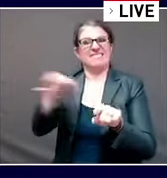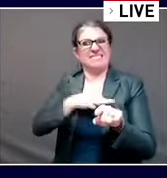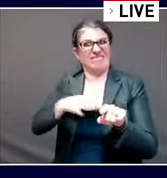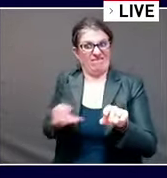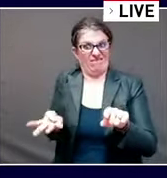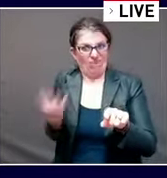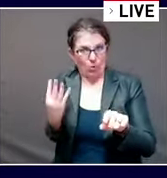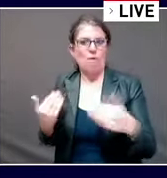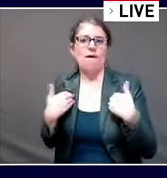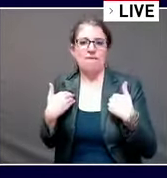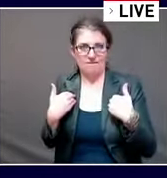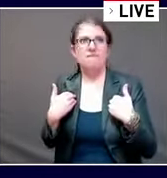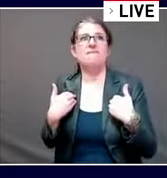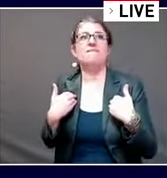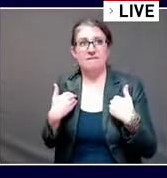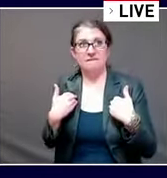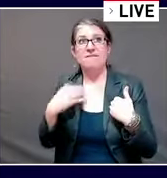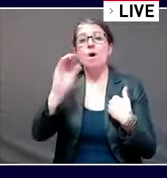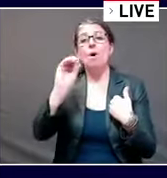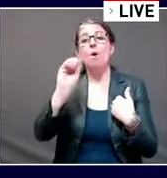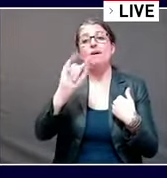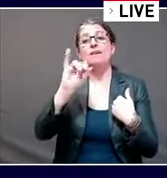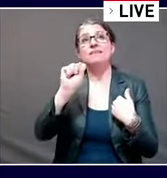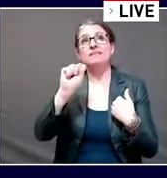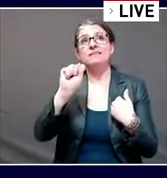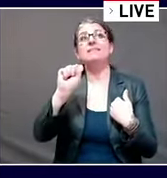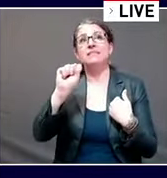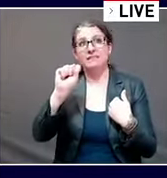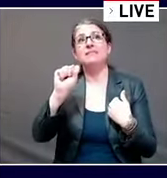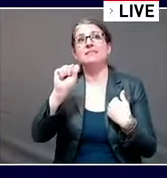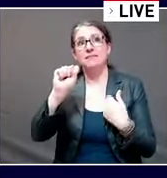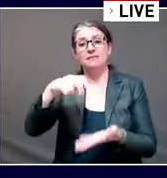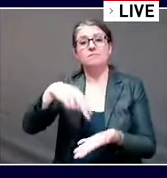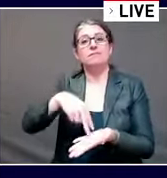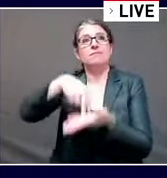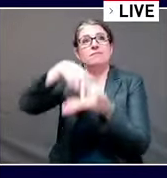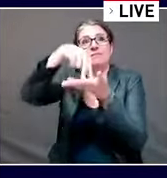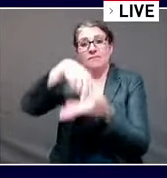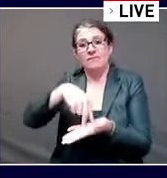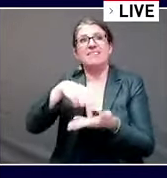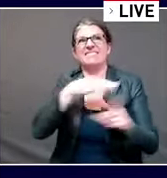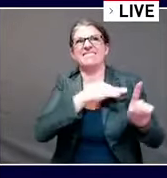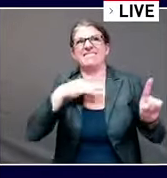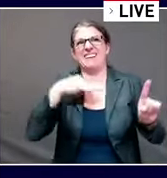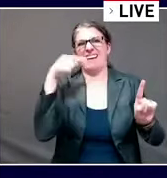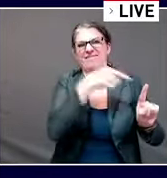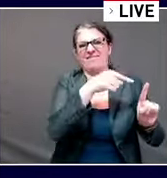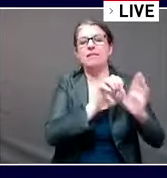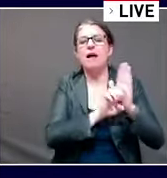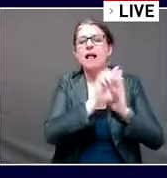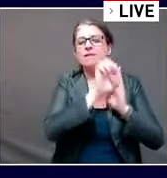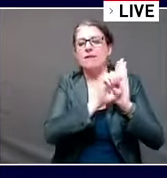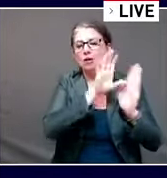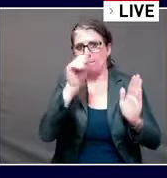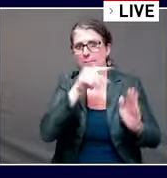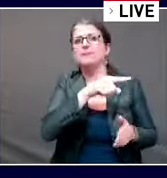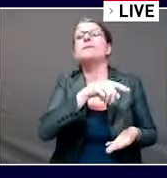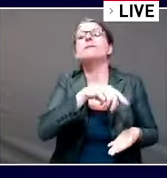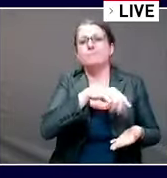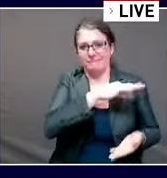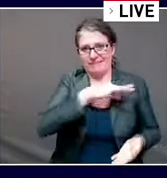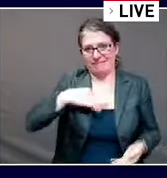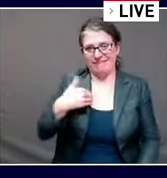households, and the eventual emergence of an outbreak. As we've talked about, what we've been seeing for weeks now is that the ground has been